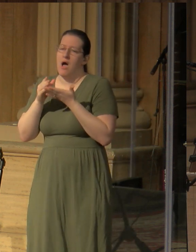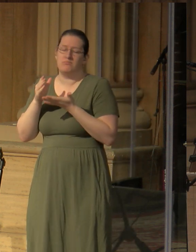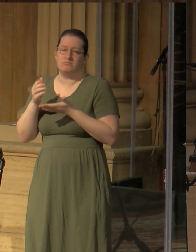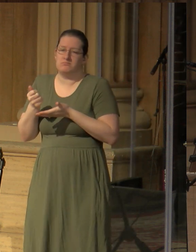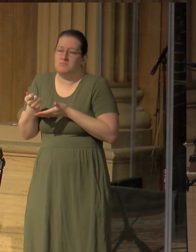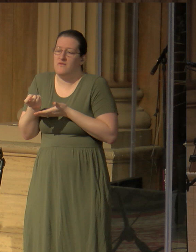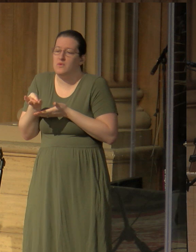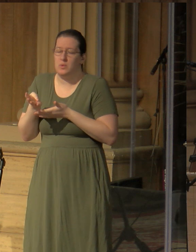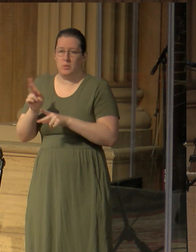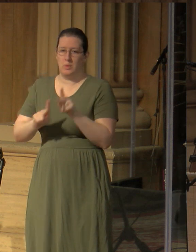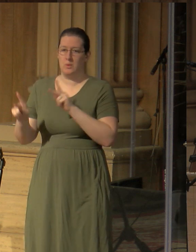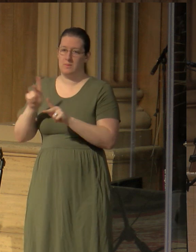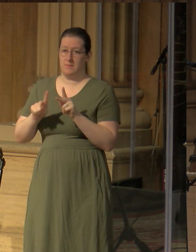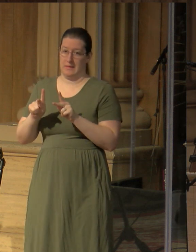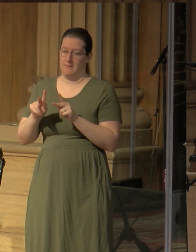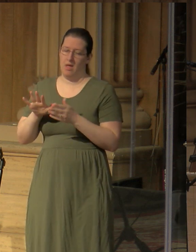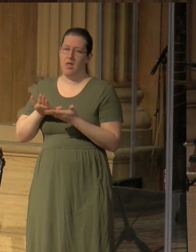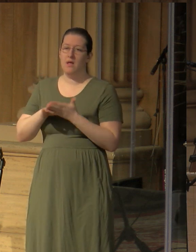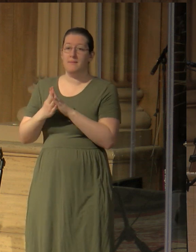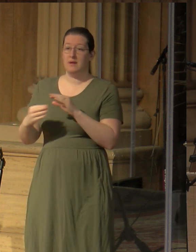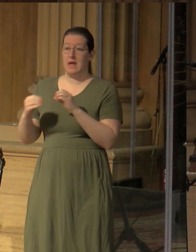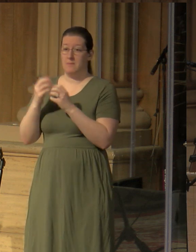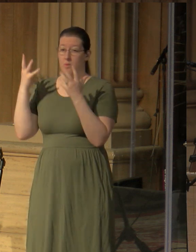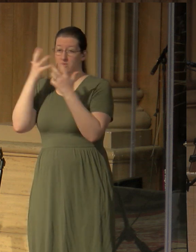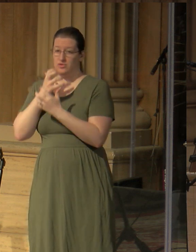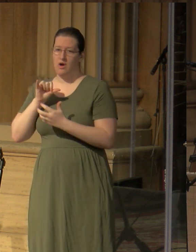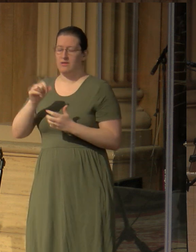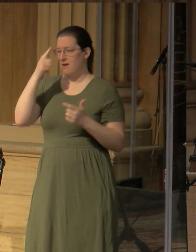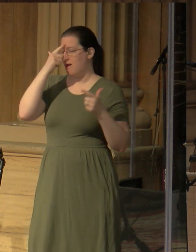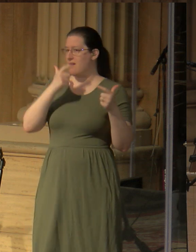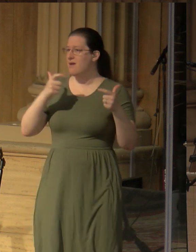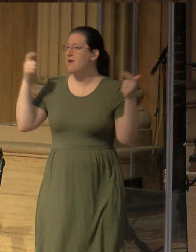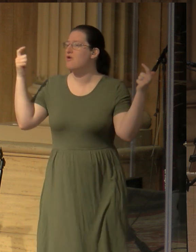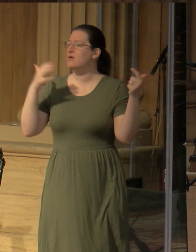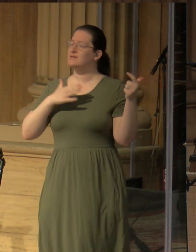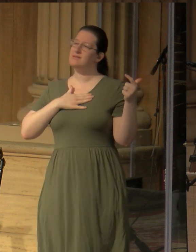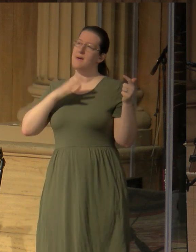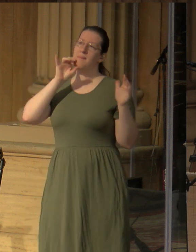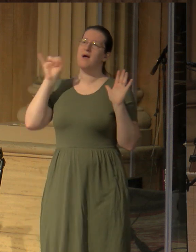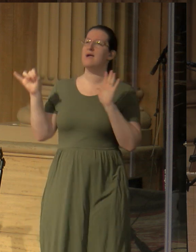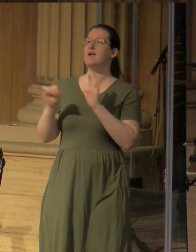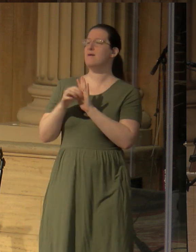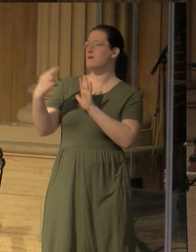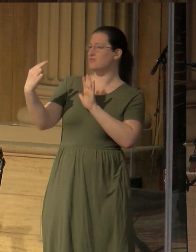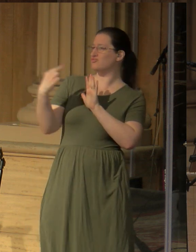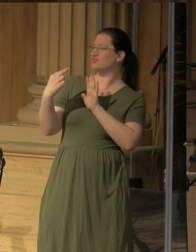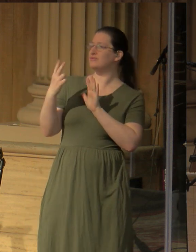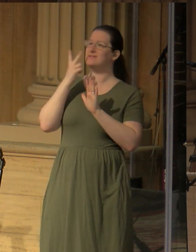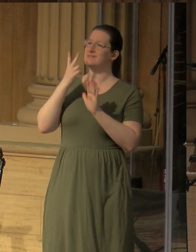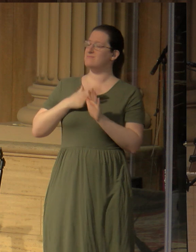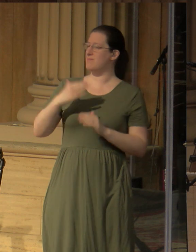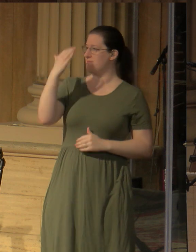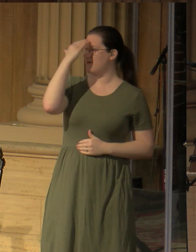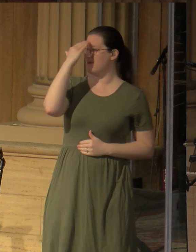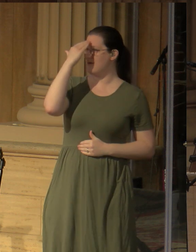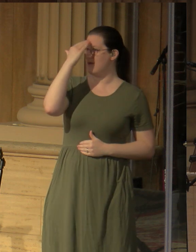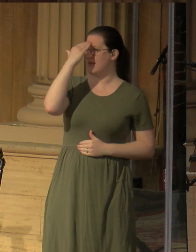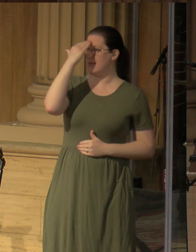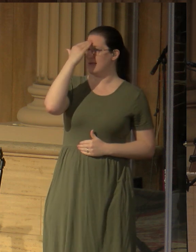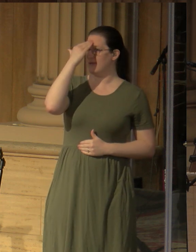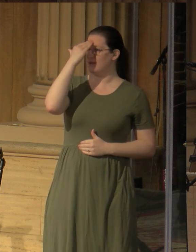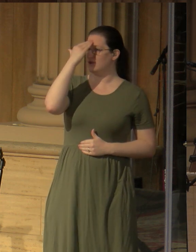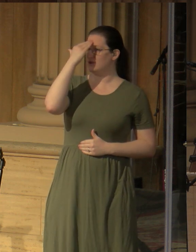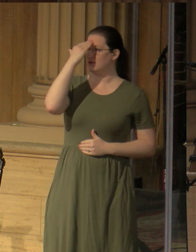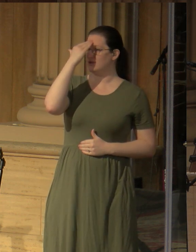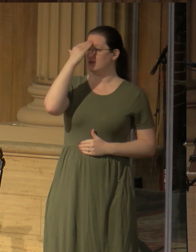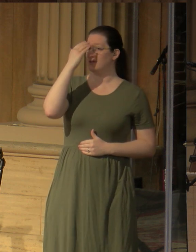can get even darker, where that arrogance and building an image around being smarter about doctrine is accompanied by a